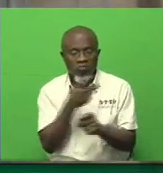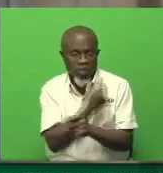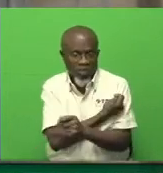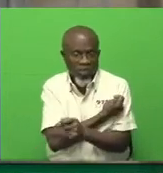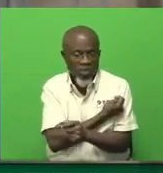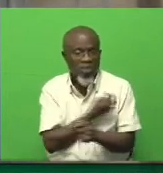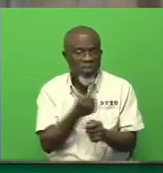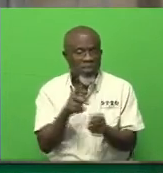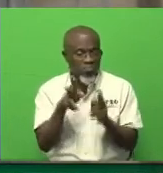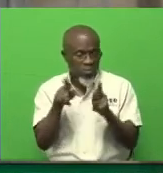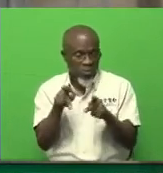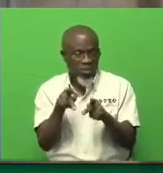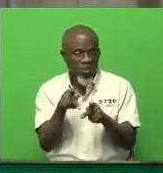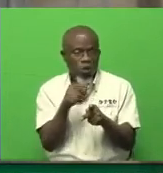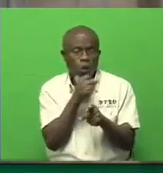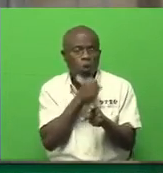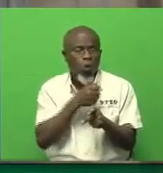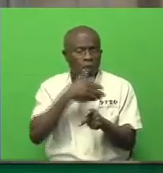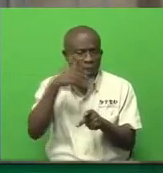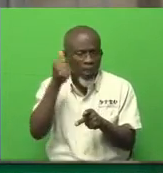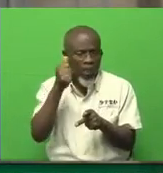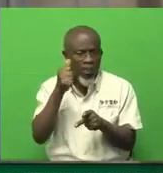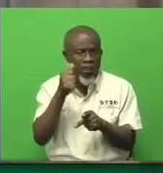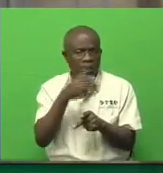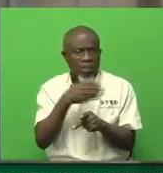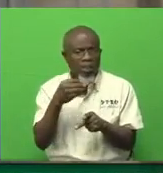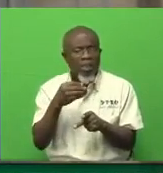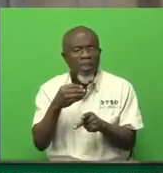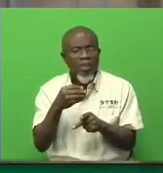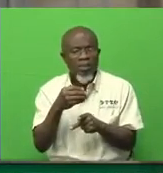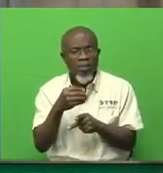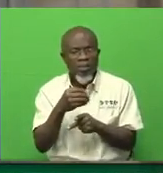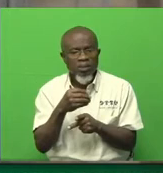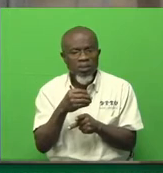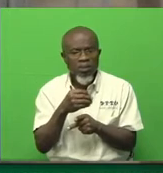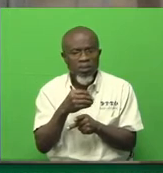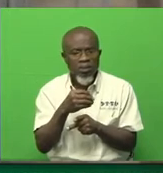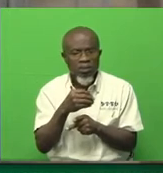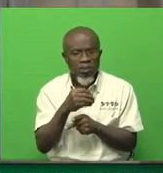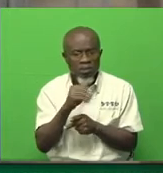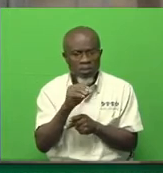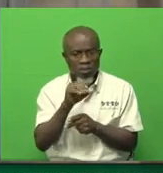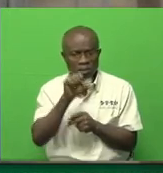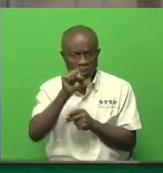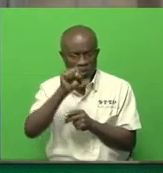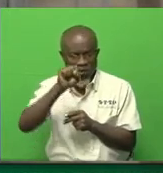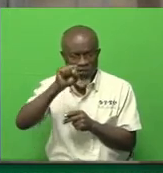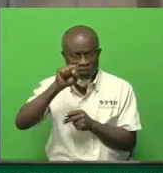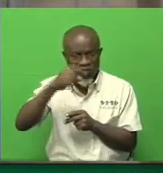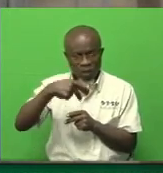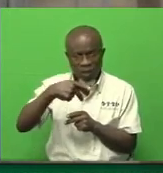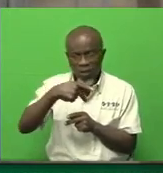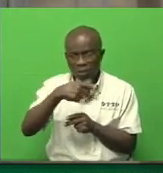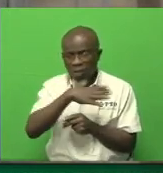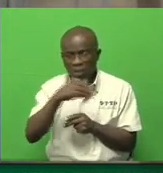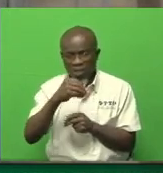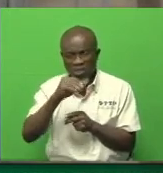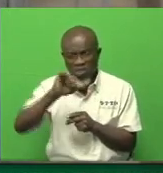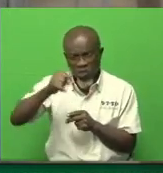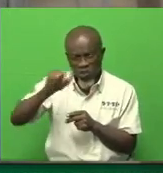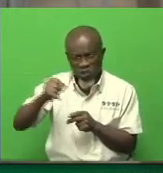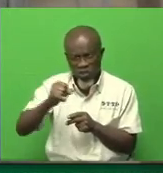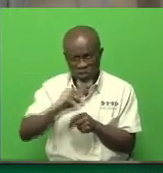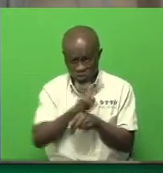patients must take signoform and Johnson Johnson as he boosts a shot for the omnicron variant which is now